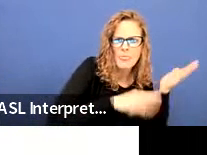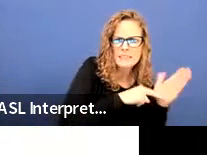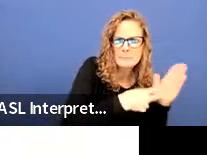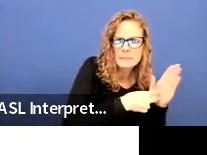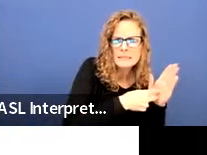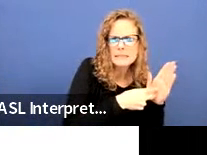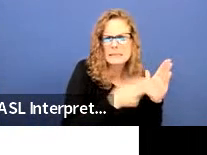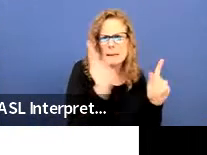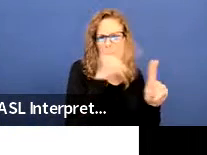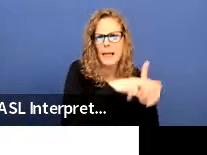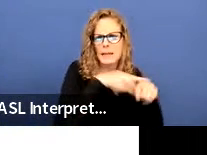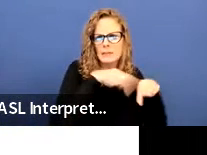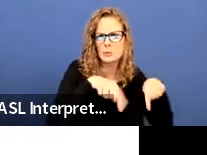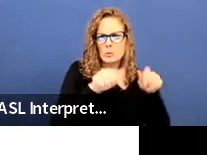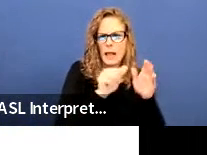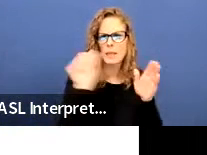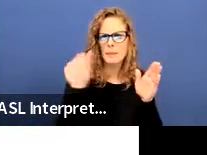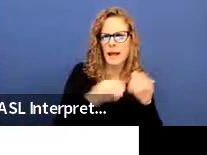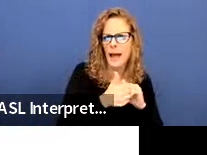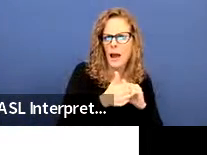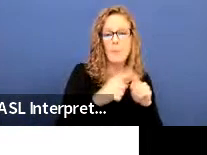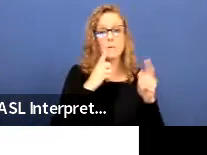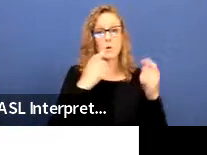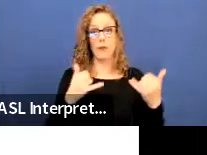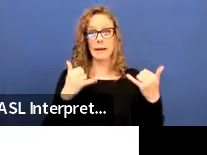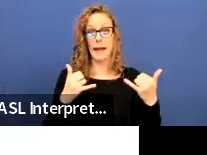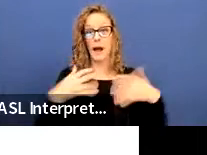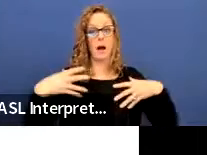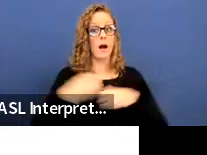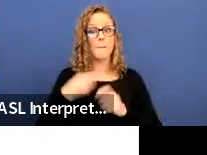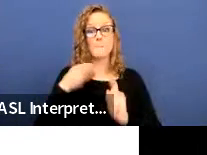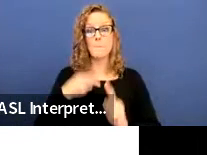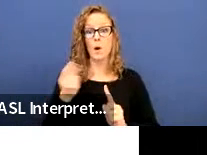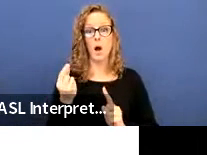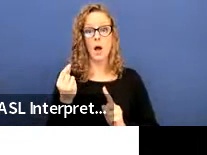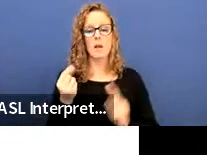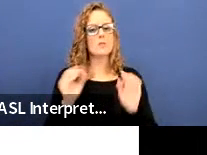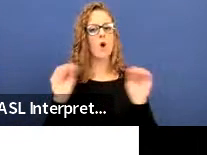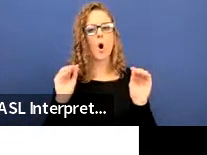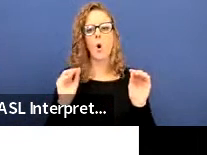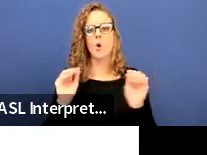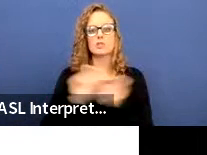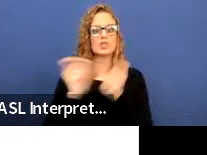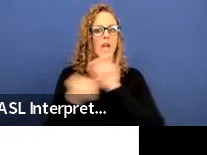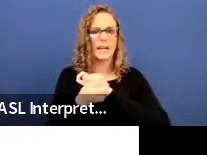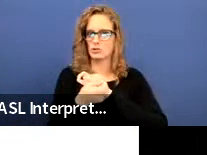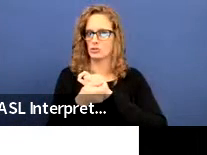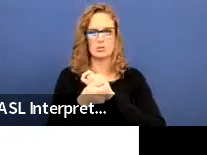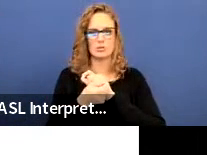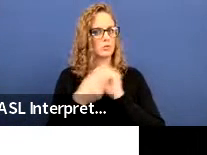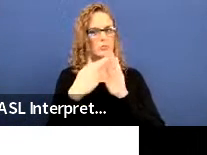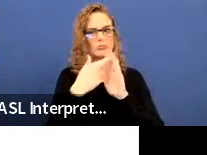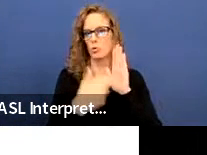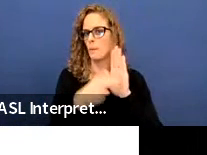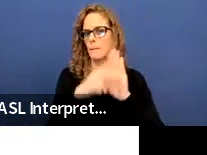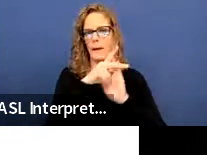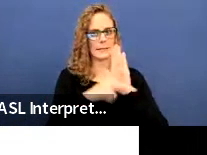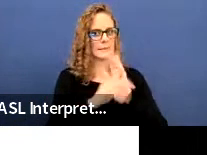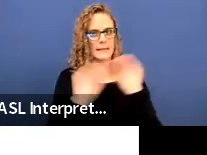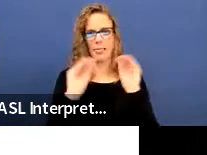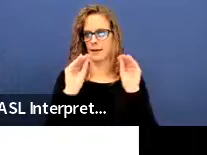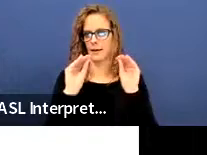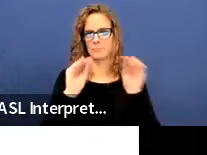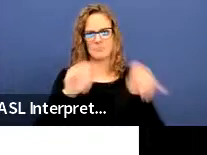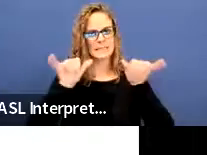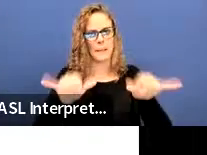But for the time being, there's no real changes to policy here in Alameda County, and we